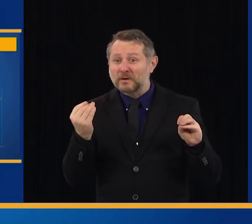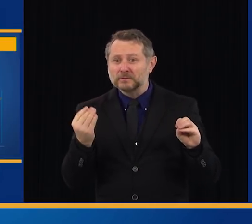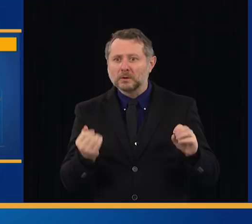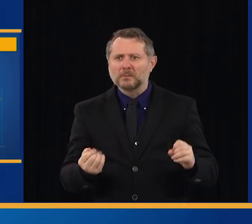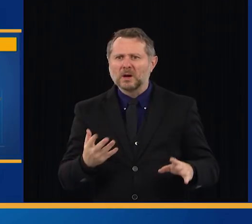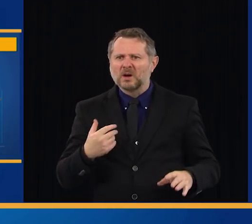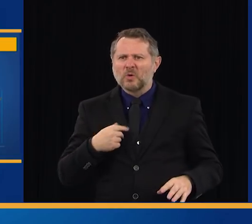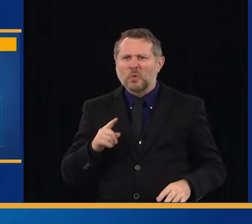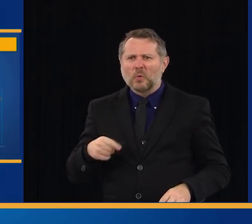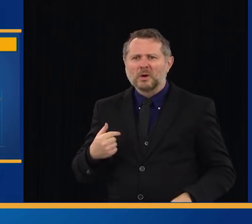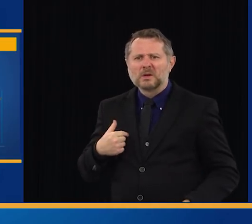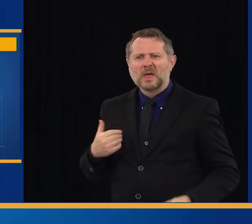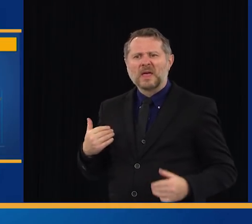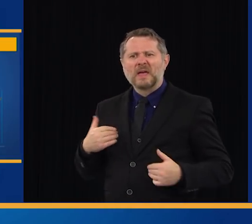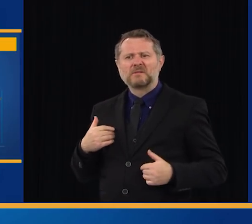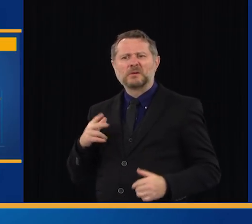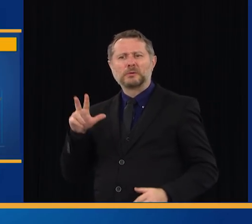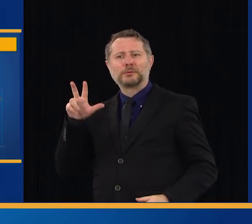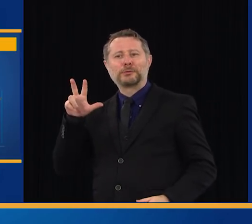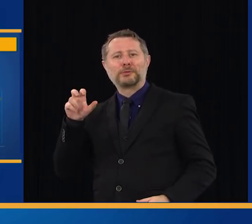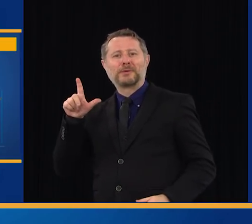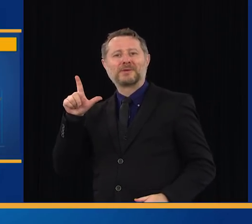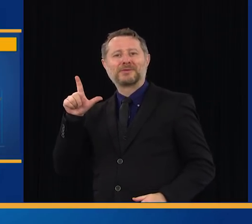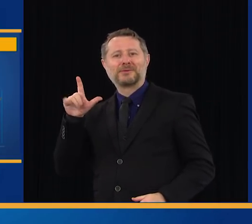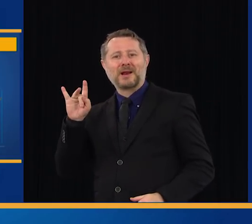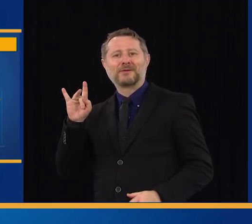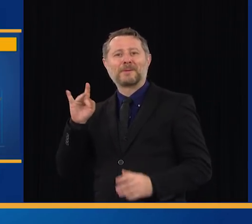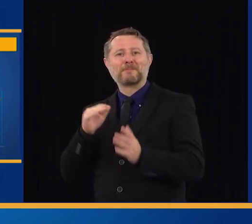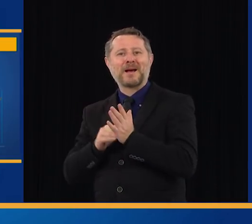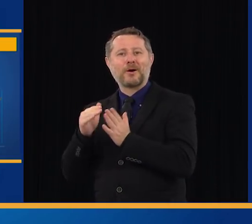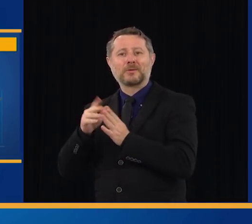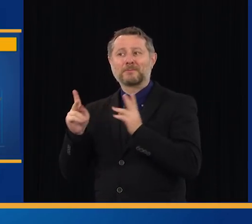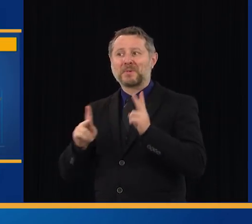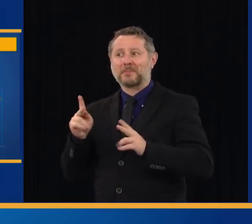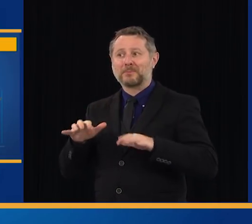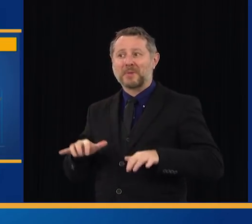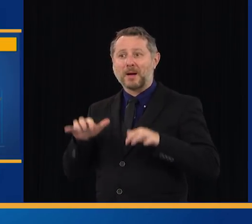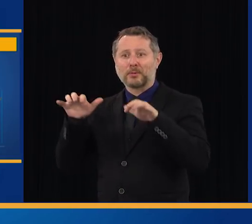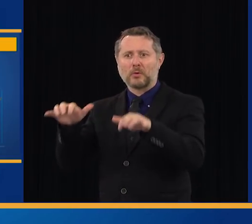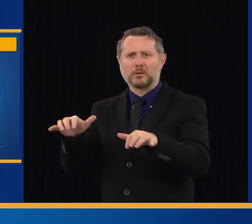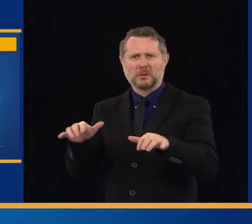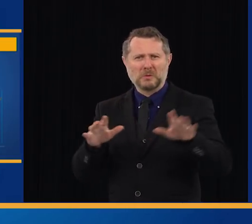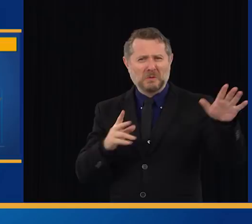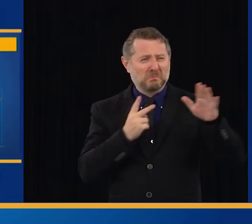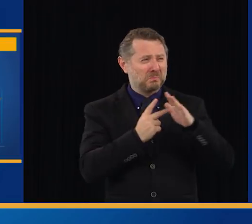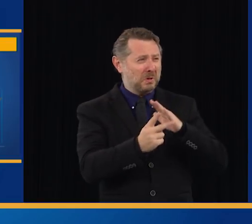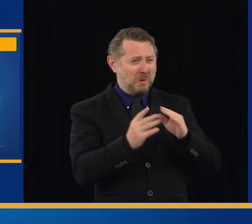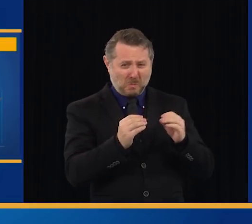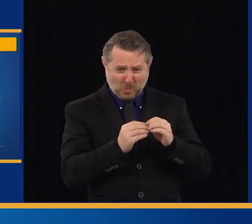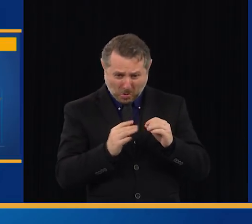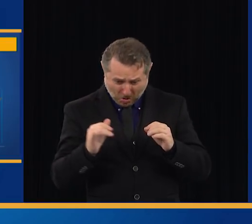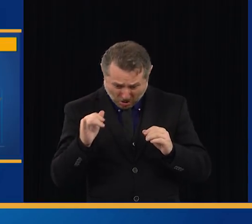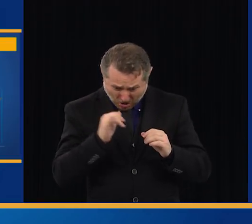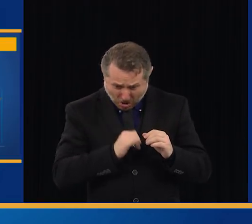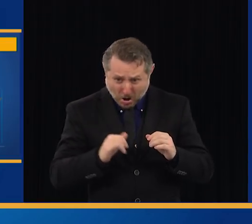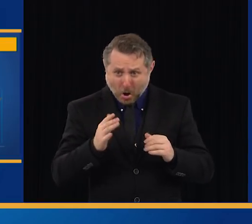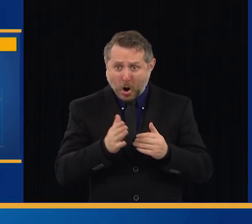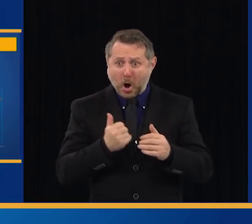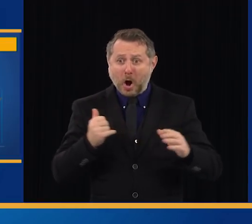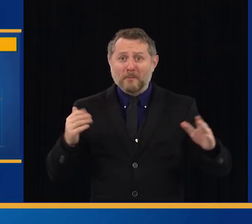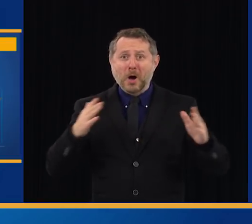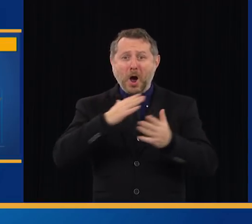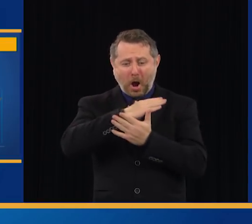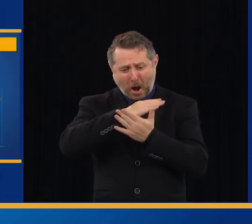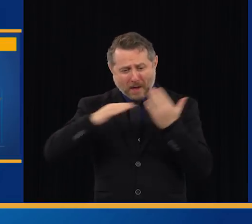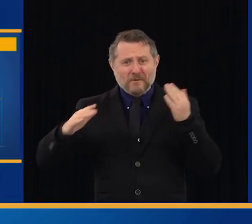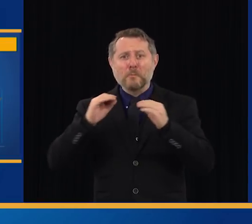have 328 million people in the country. They were projecting more than half of the